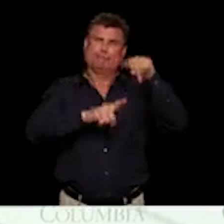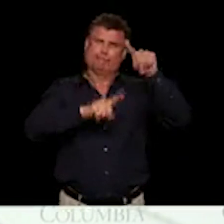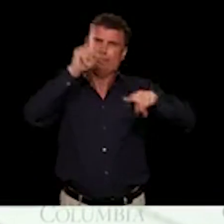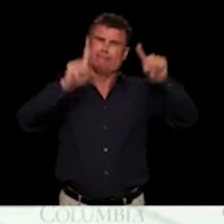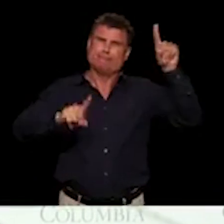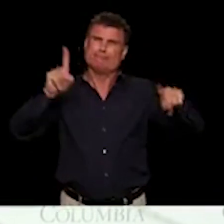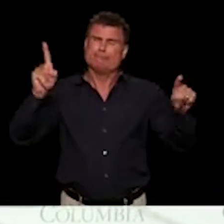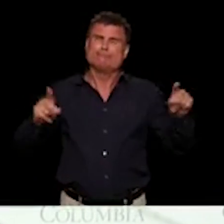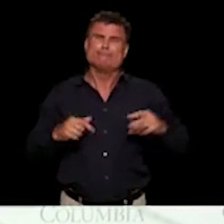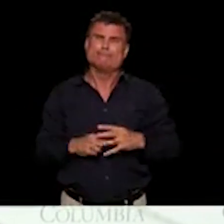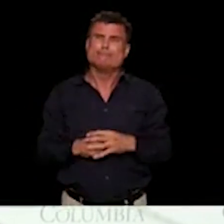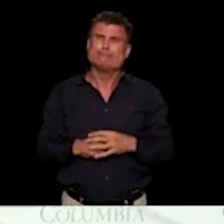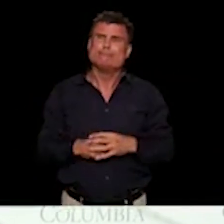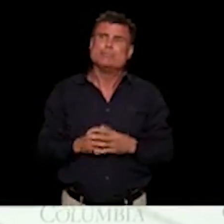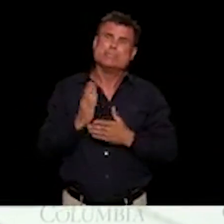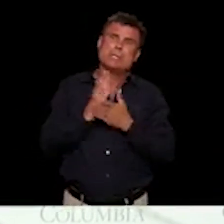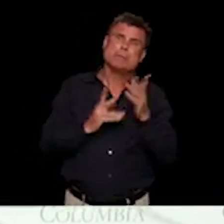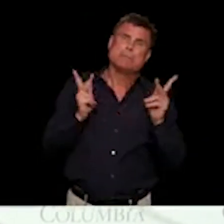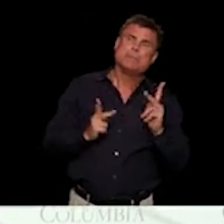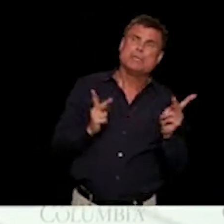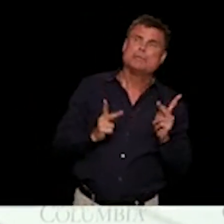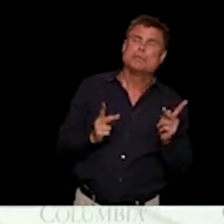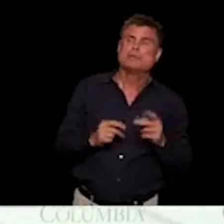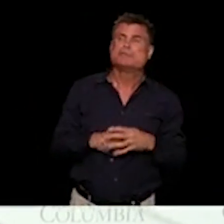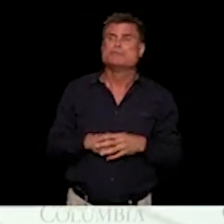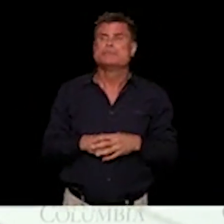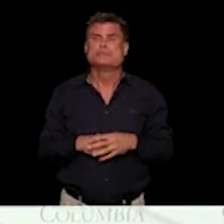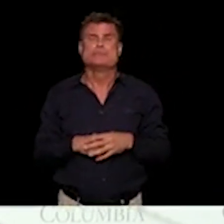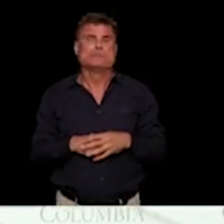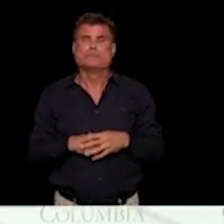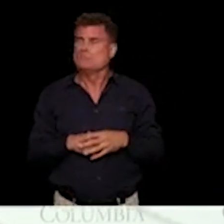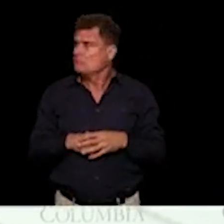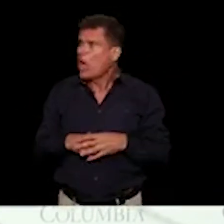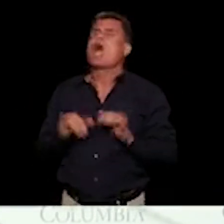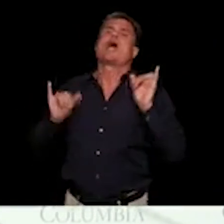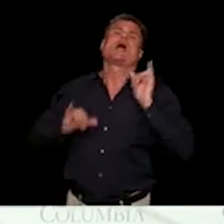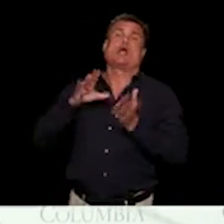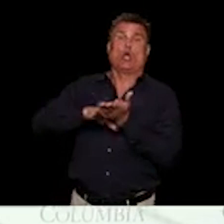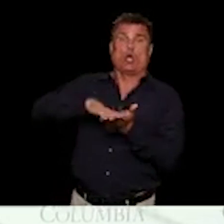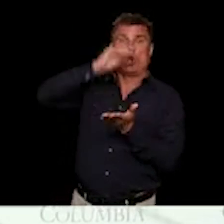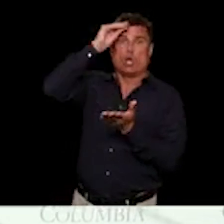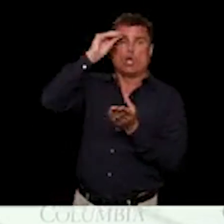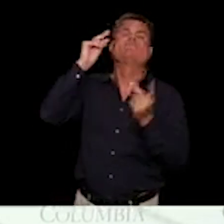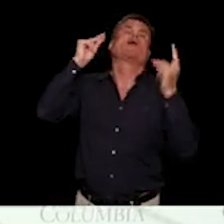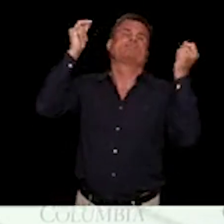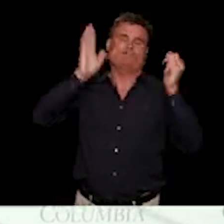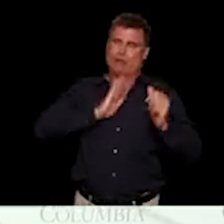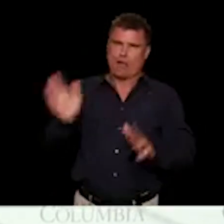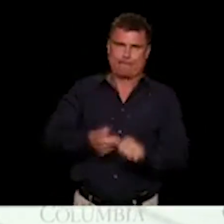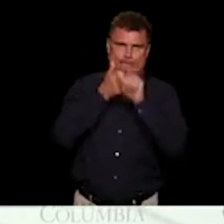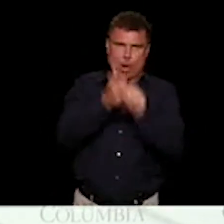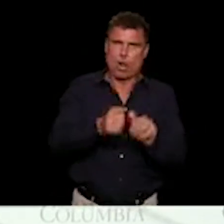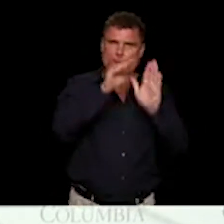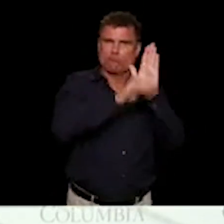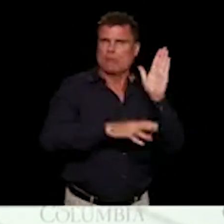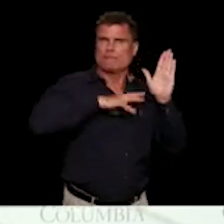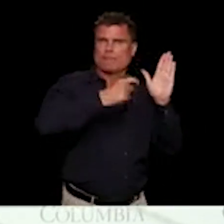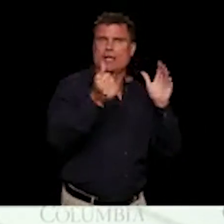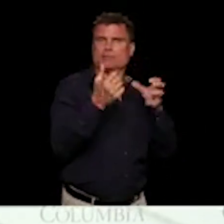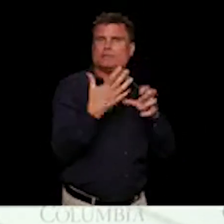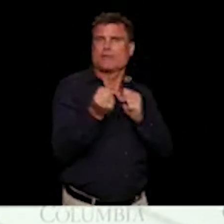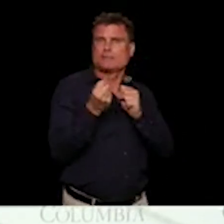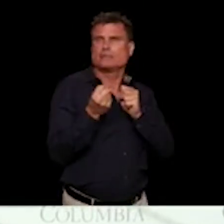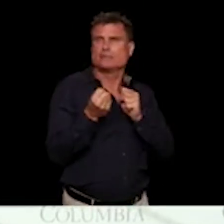would like to speak a little bit about learning. One of the learnings we did was with respect to nightclubs and the types of regulations